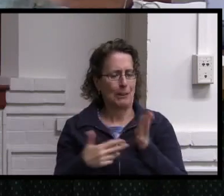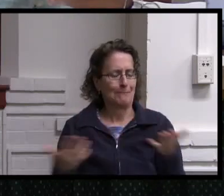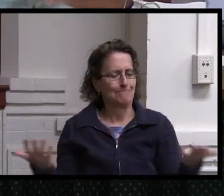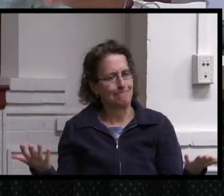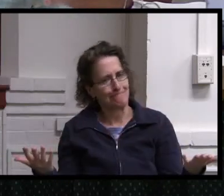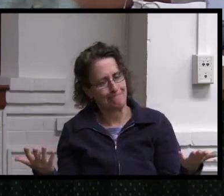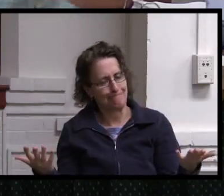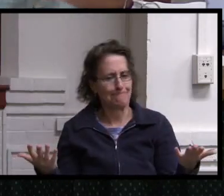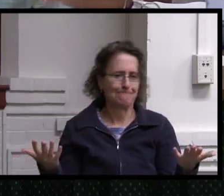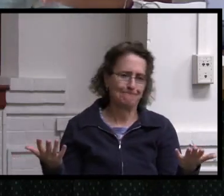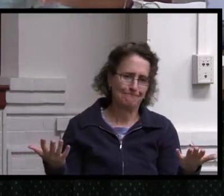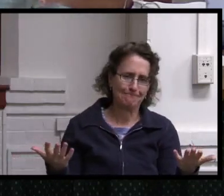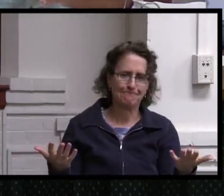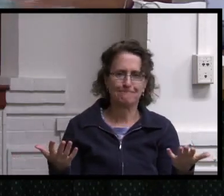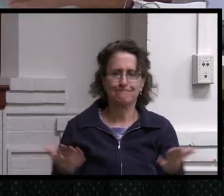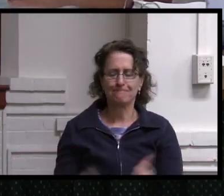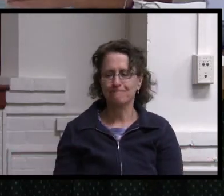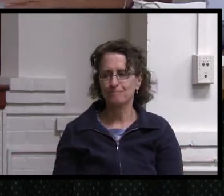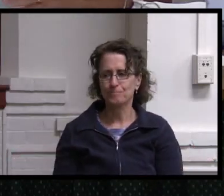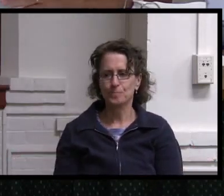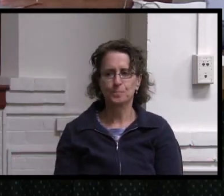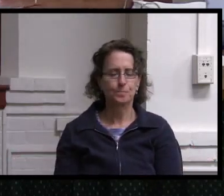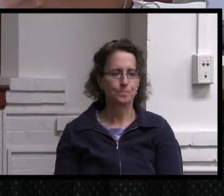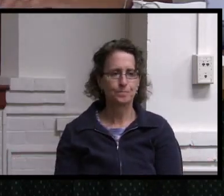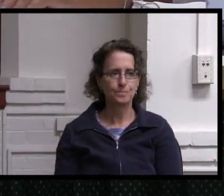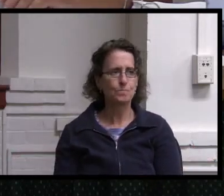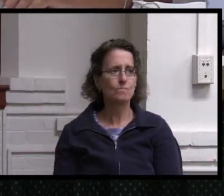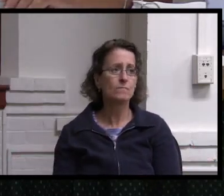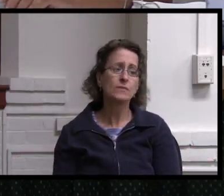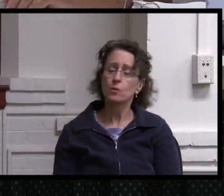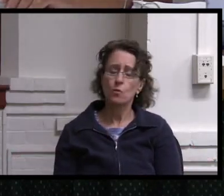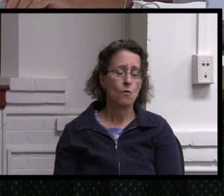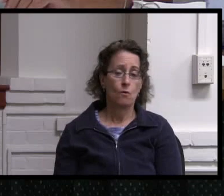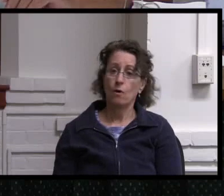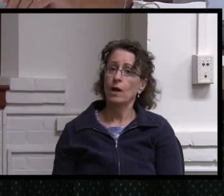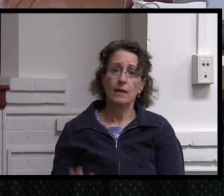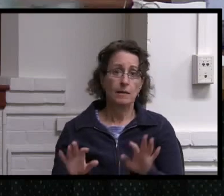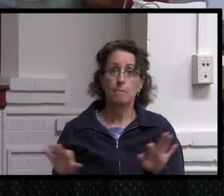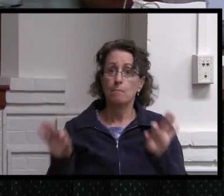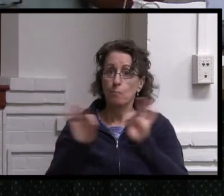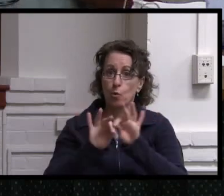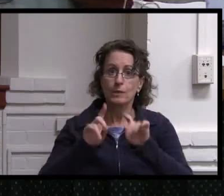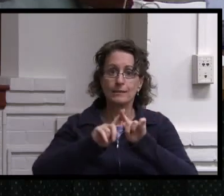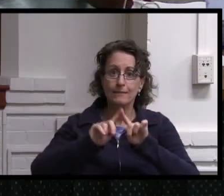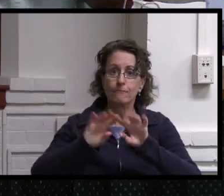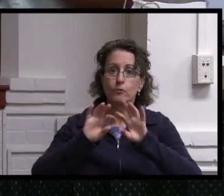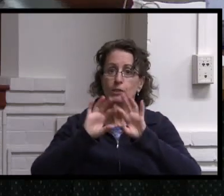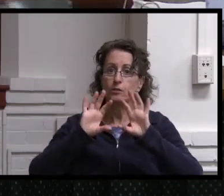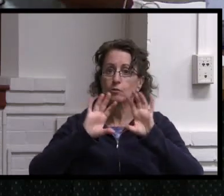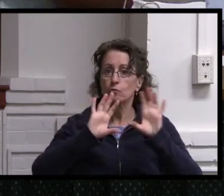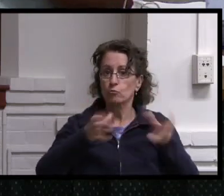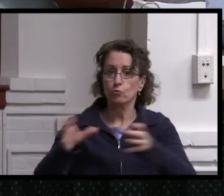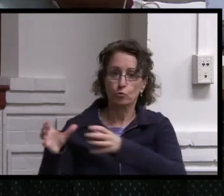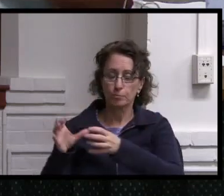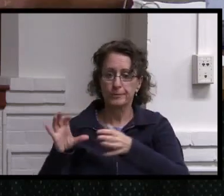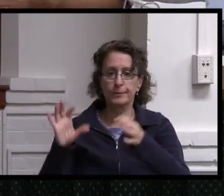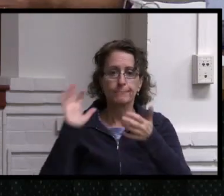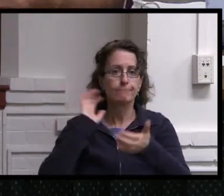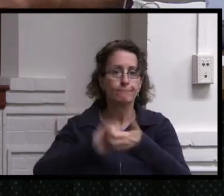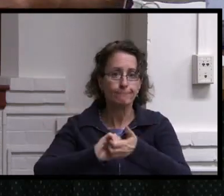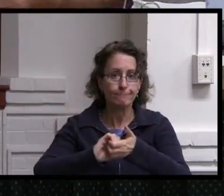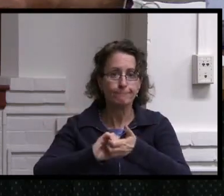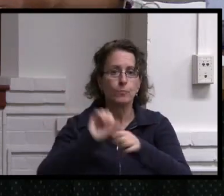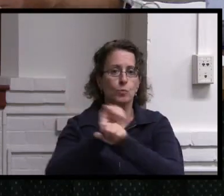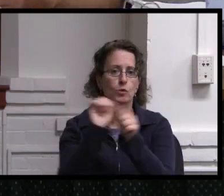You know, so again, I just think it's going to be a collaboration with everybody. I don't like to see, I don't think